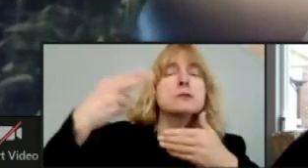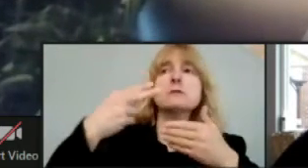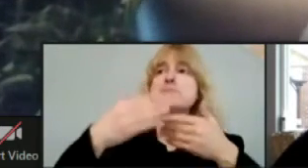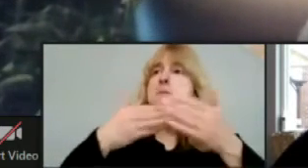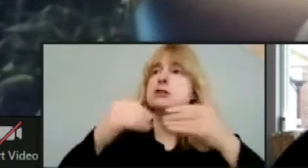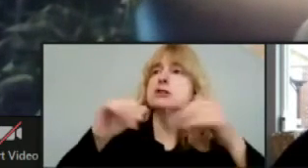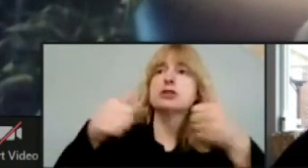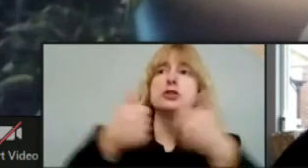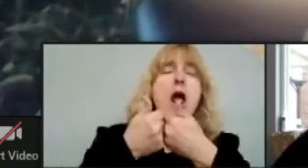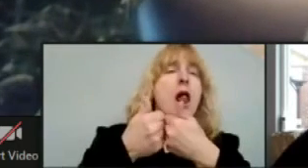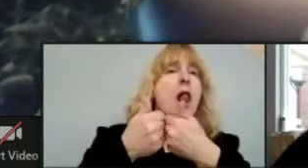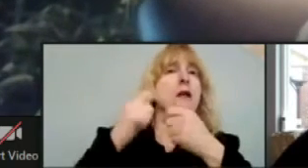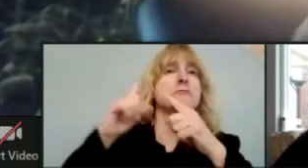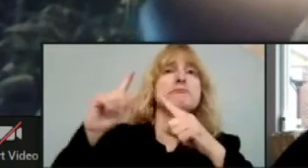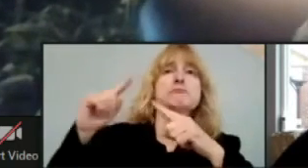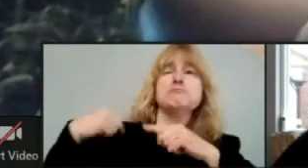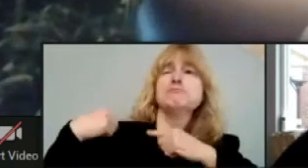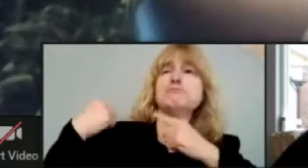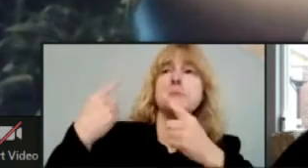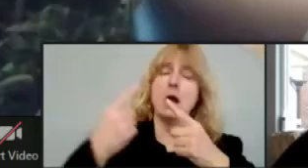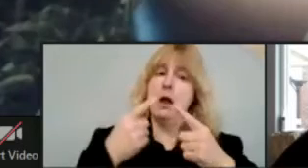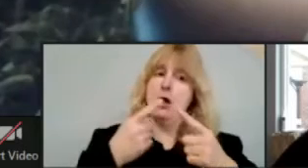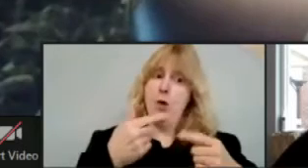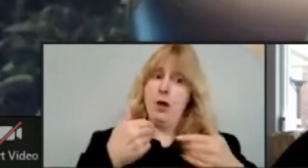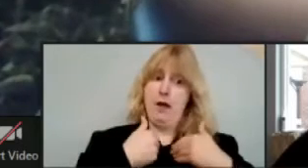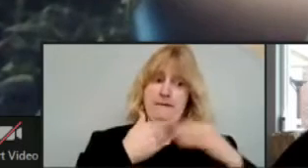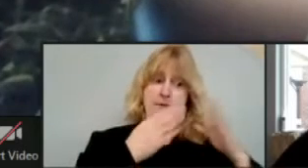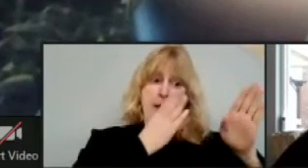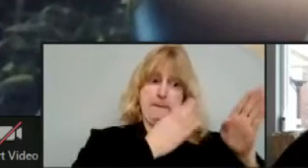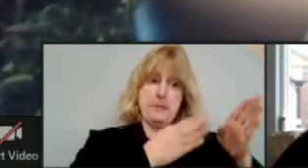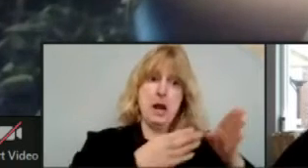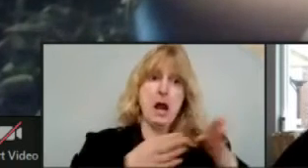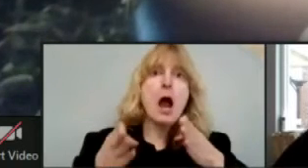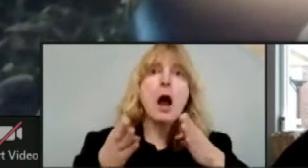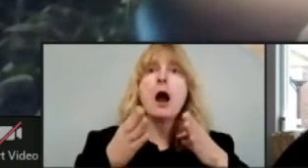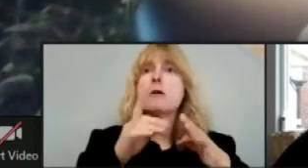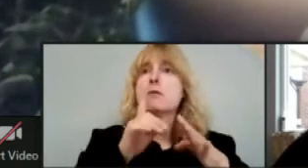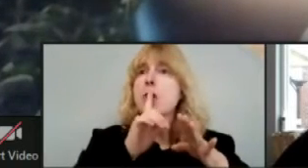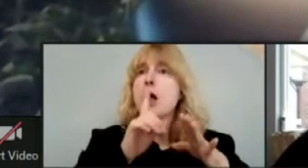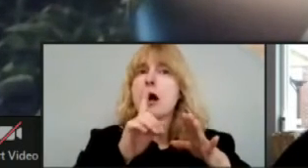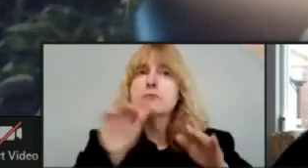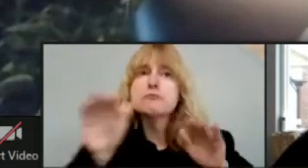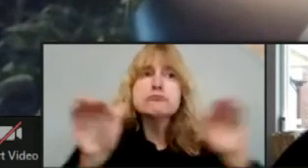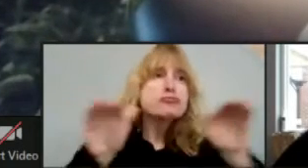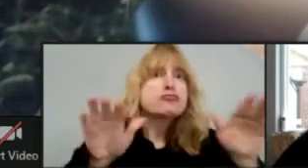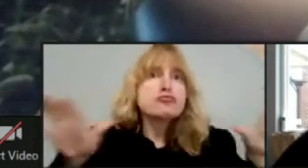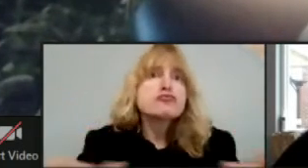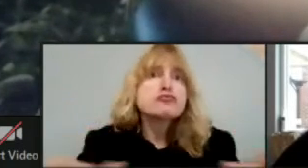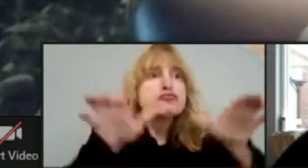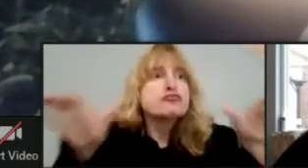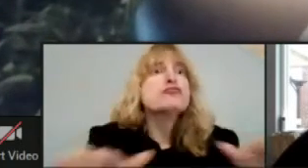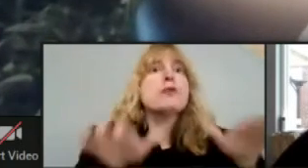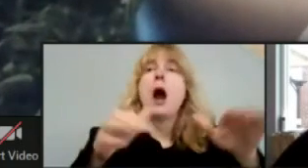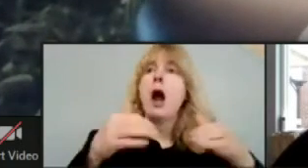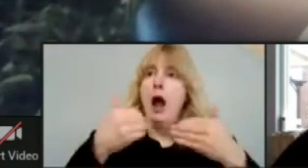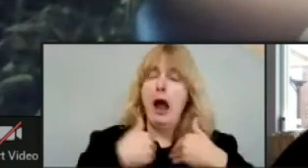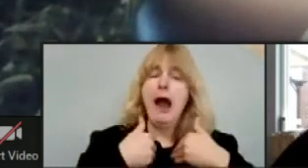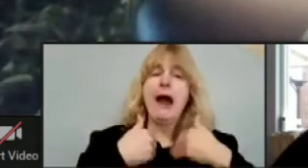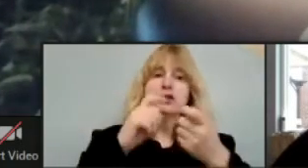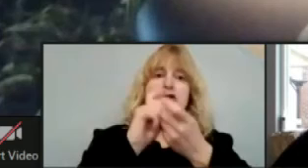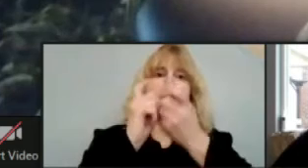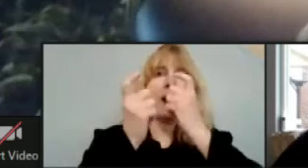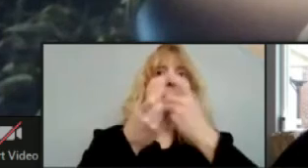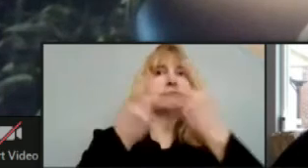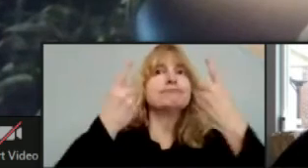and mobilize people, you can actually see change happen even in a place like Georgia. And I think that's an